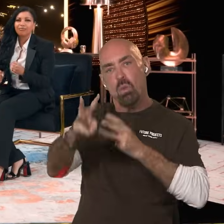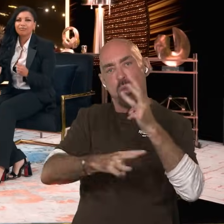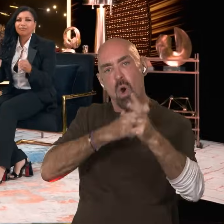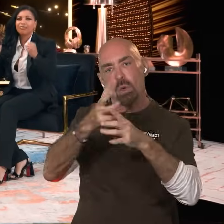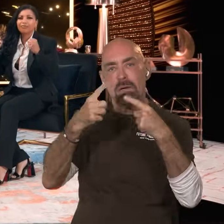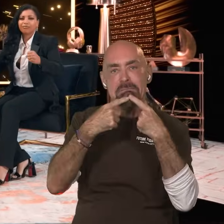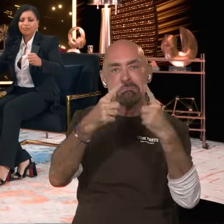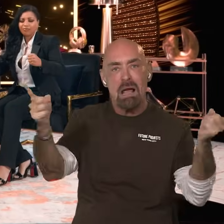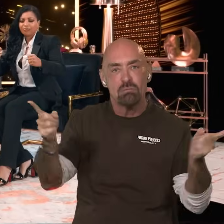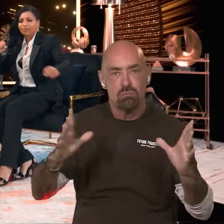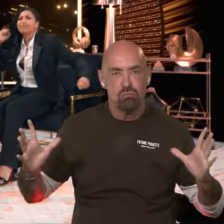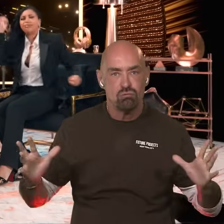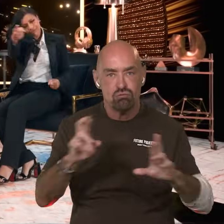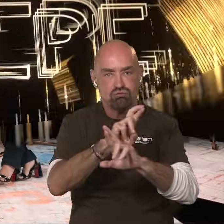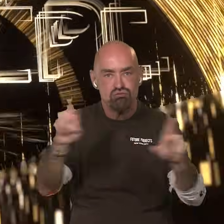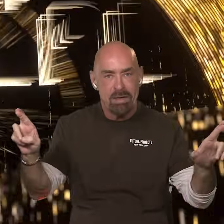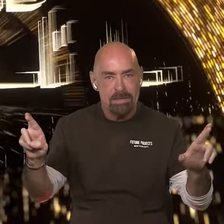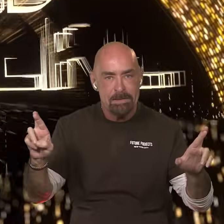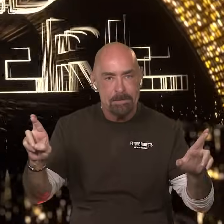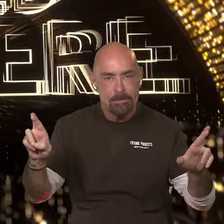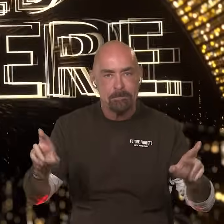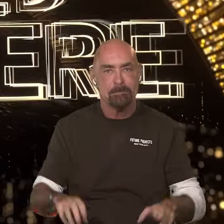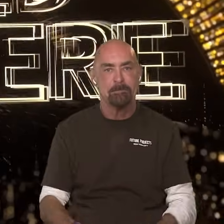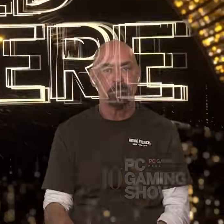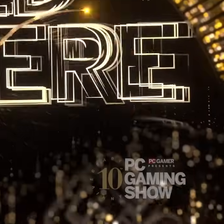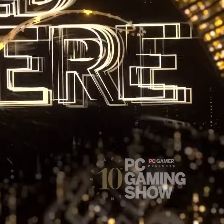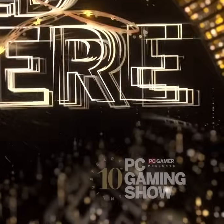announcements. Here we go.